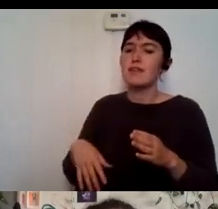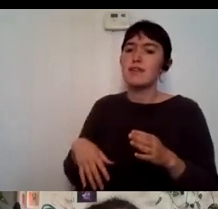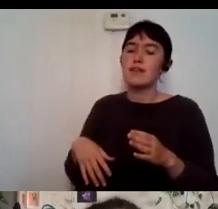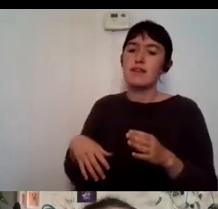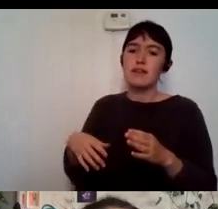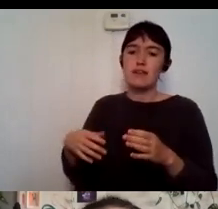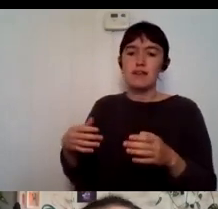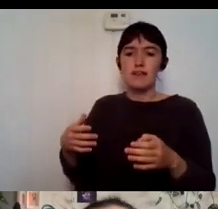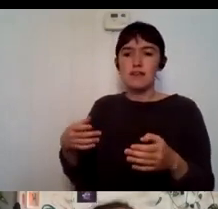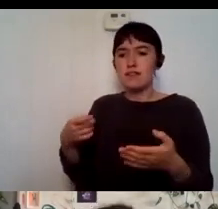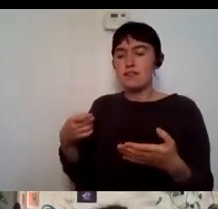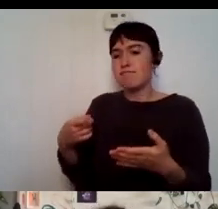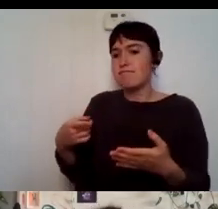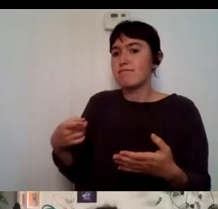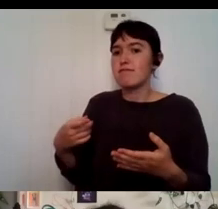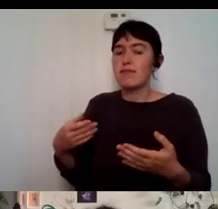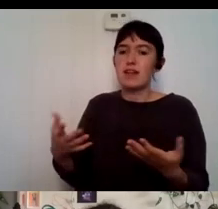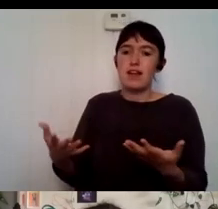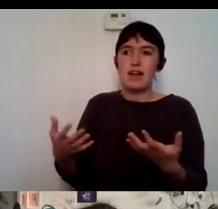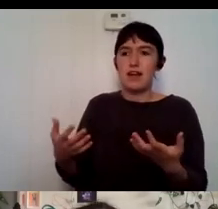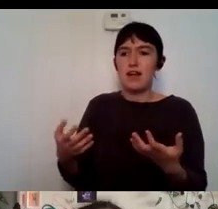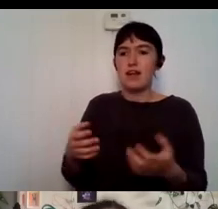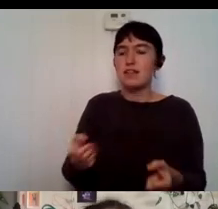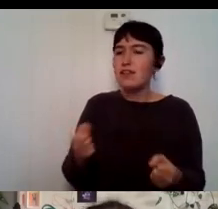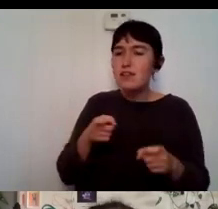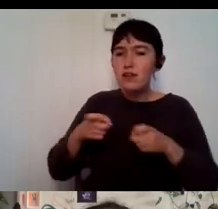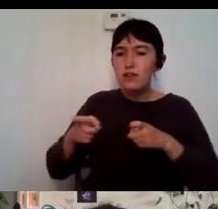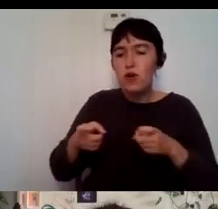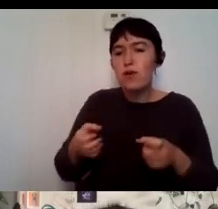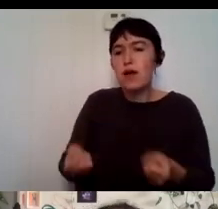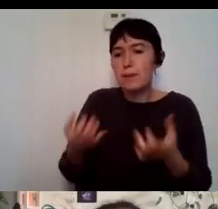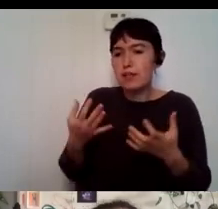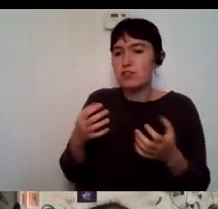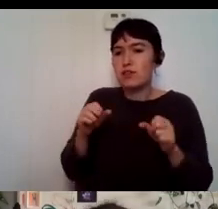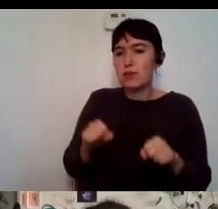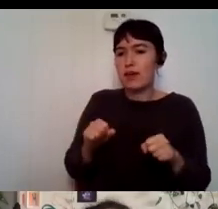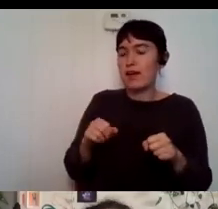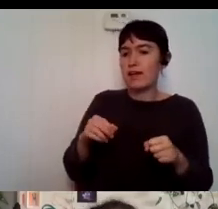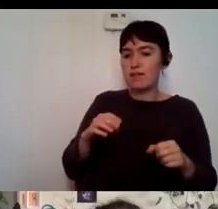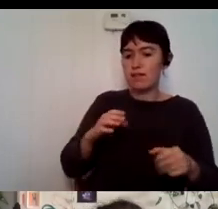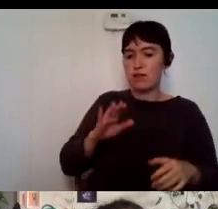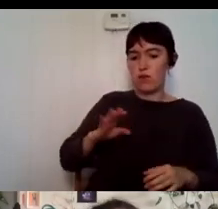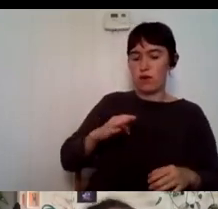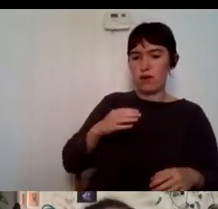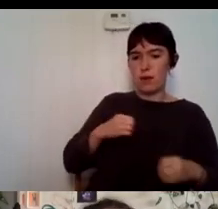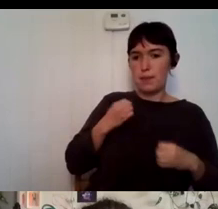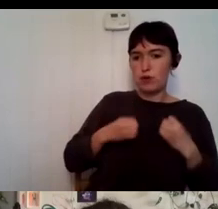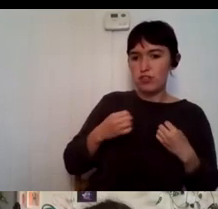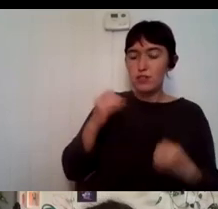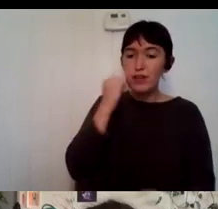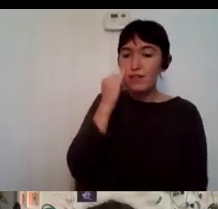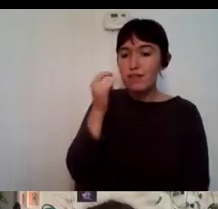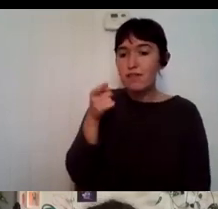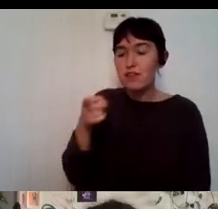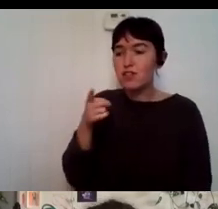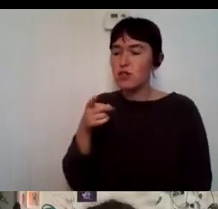So if you're a sore loser, are you stuck with being a sore loser forever, or can you change that in yourself over time? All right. Hi,